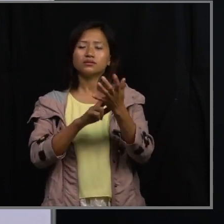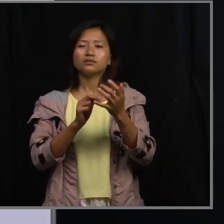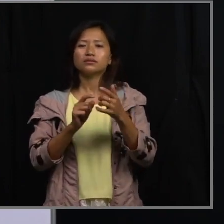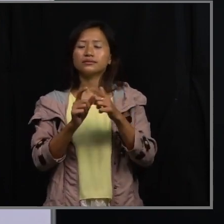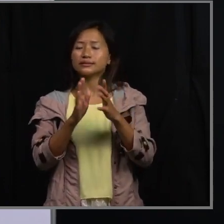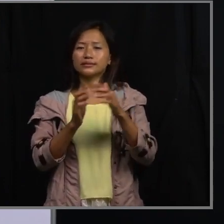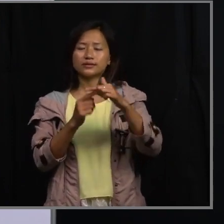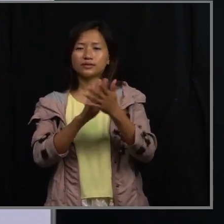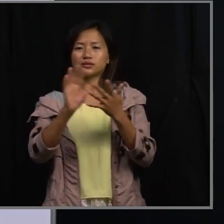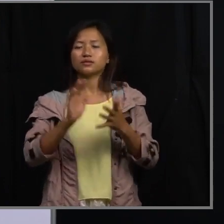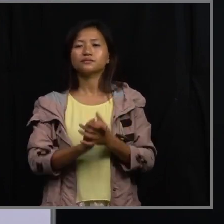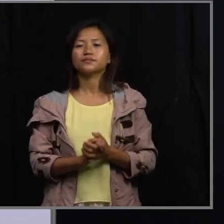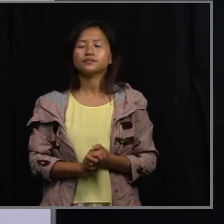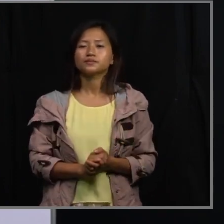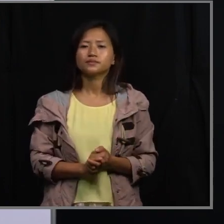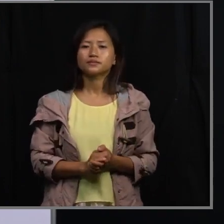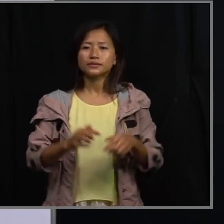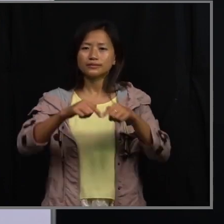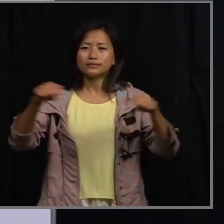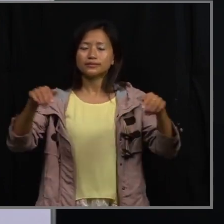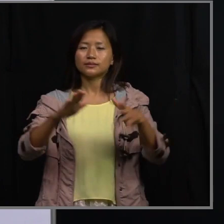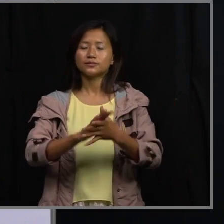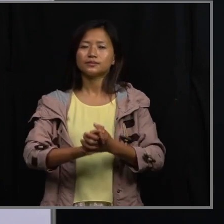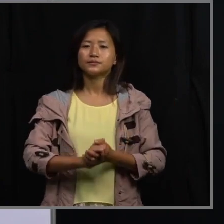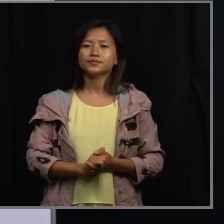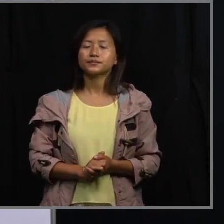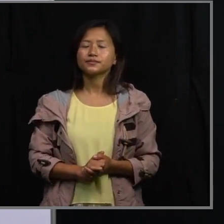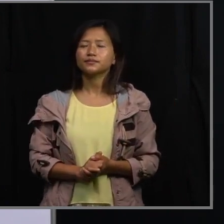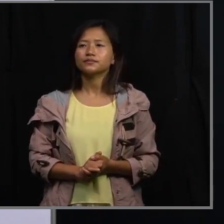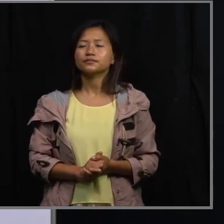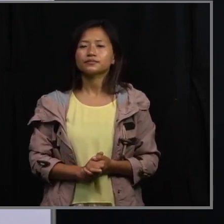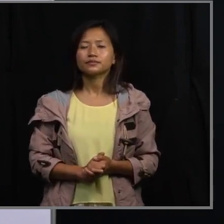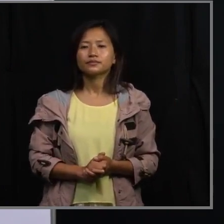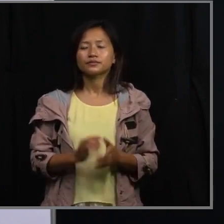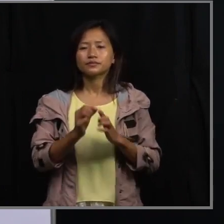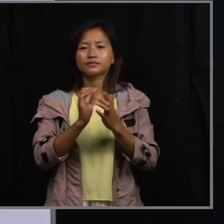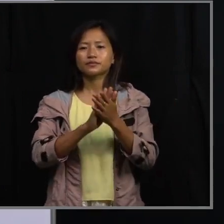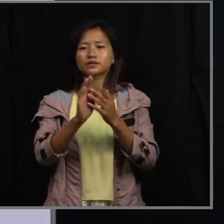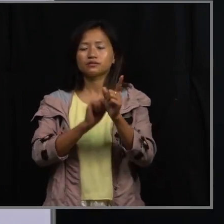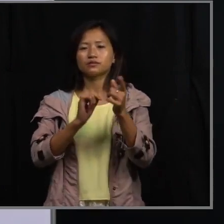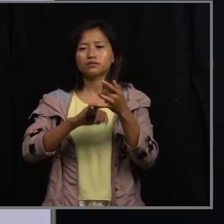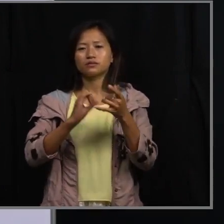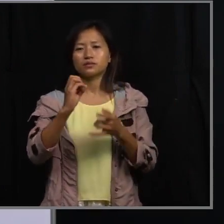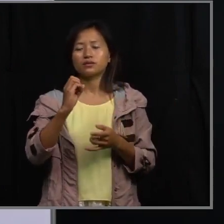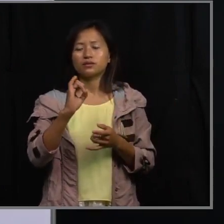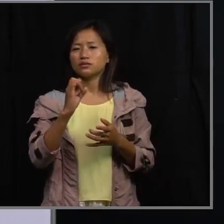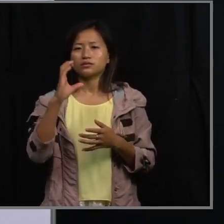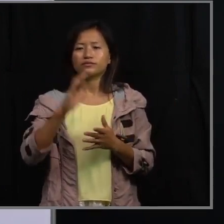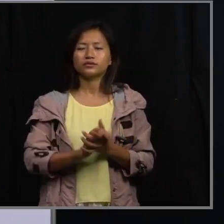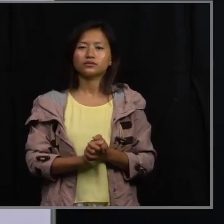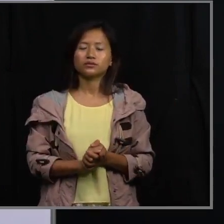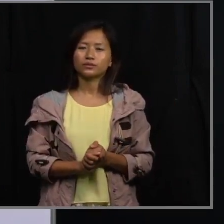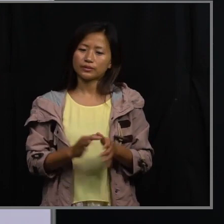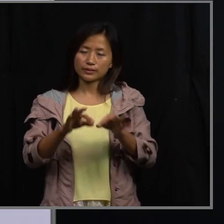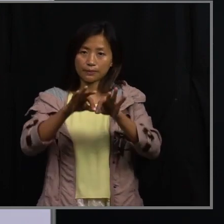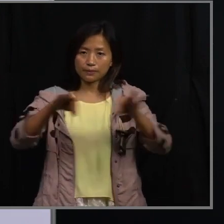Length. If I tell you in terms of length, okay, so physics, by using the principle of physics, okay, we can